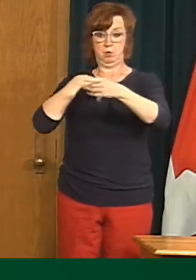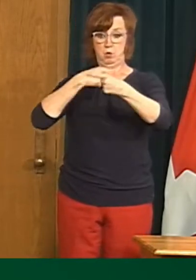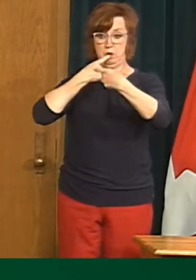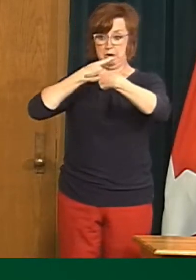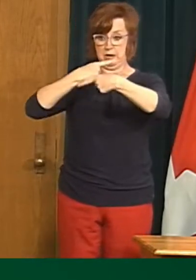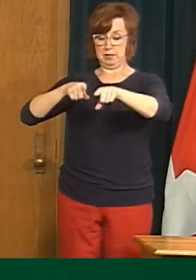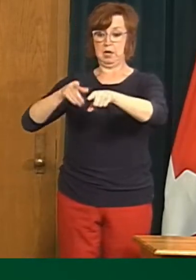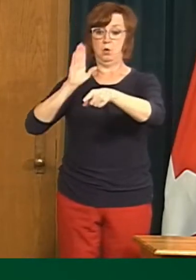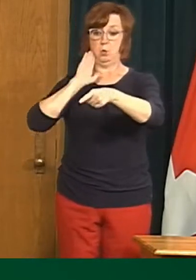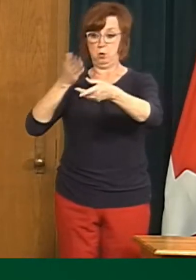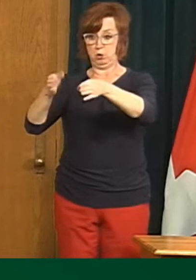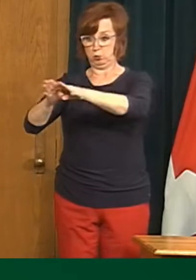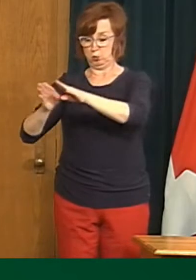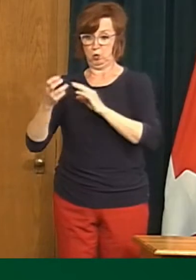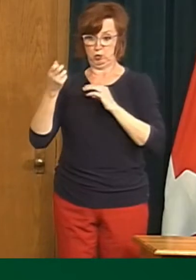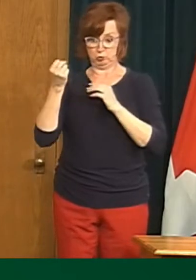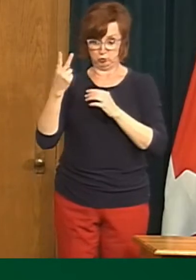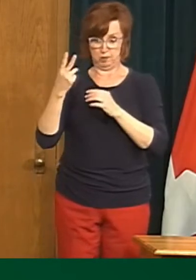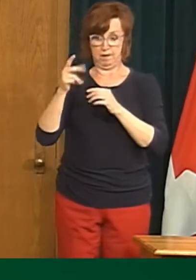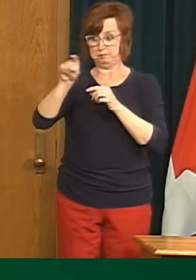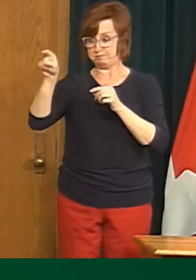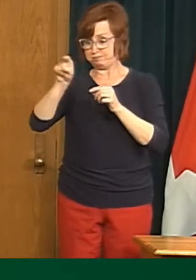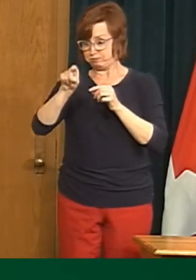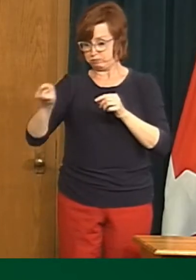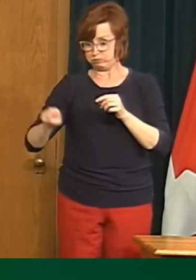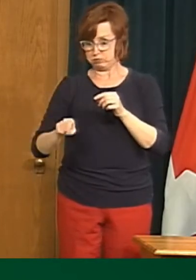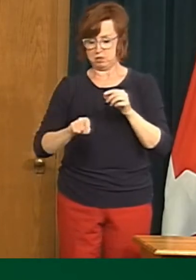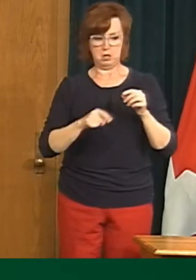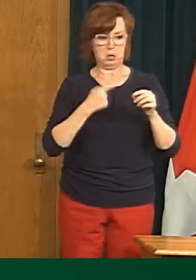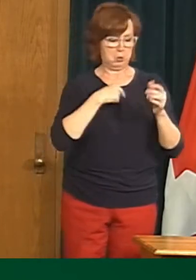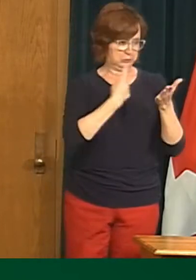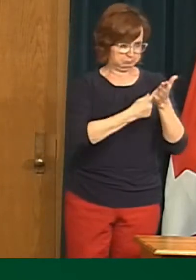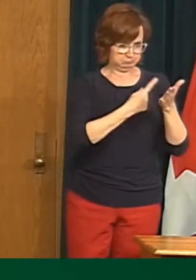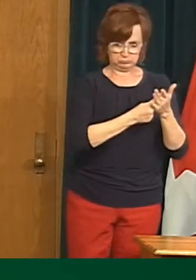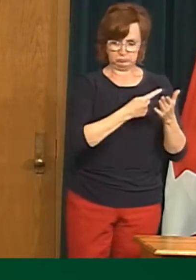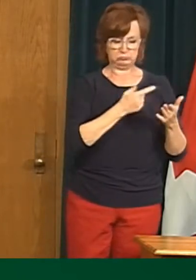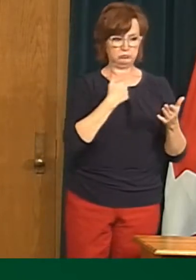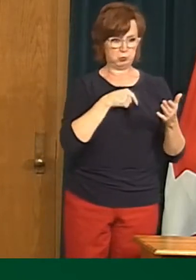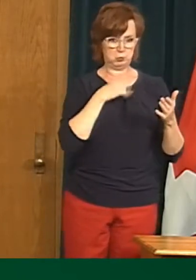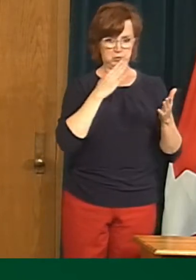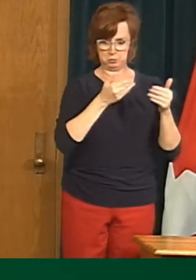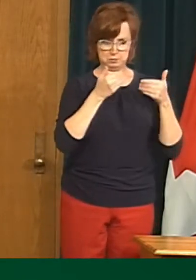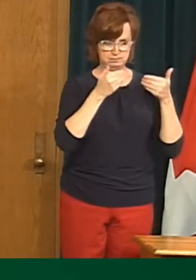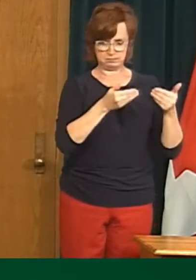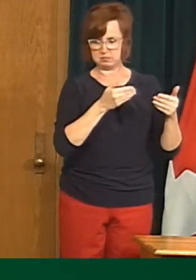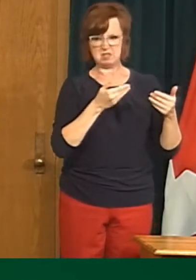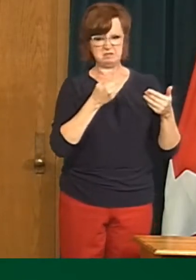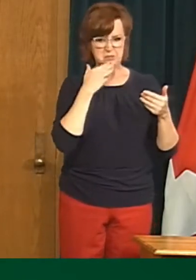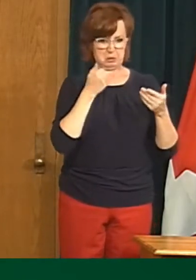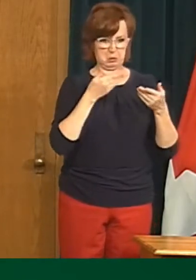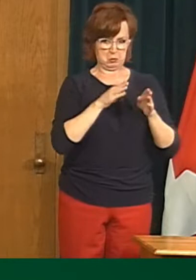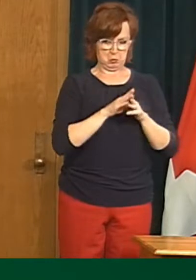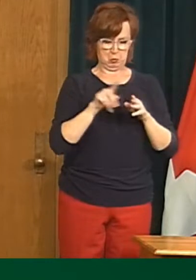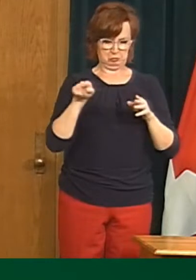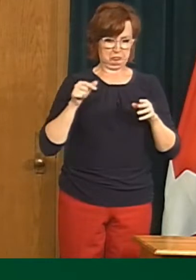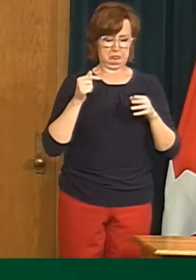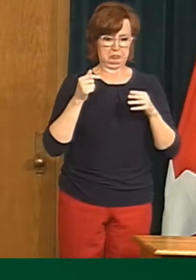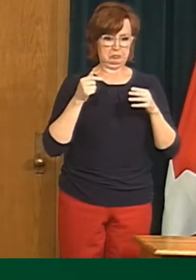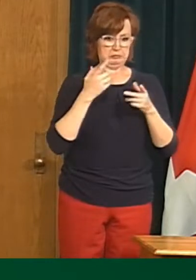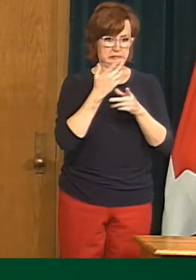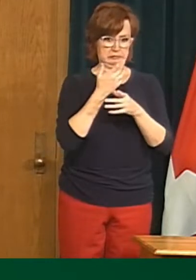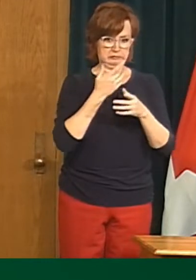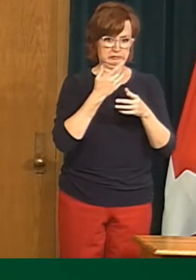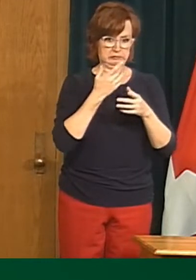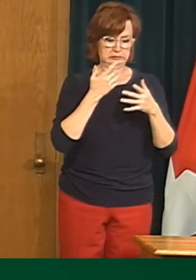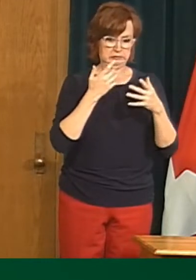This was according to the plan all along. We didn't know exact dates, and we don't, in most of the cases, we still don't, right? Work